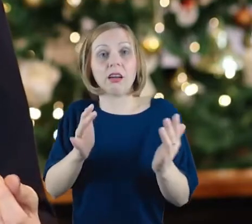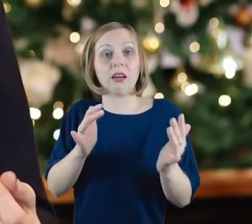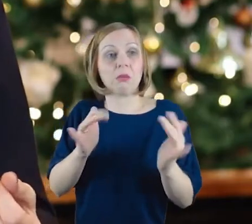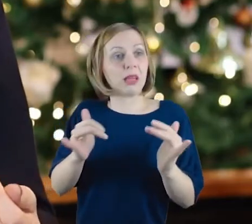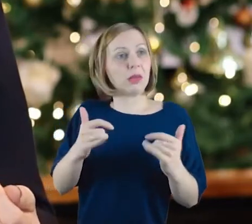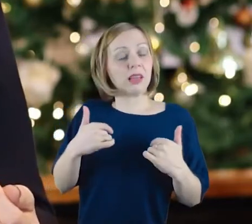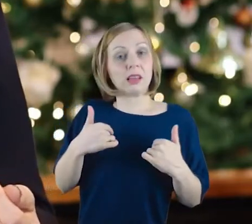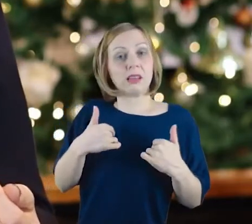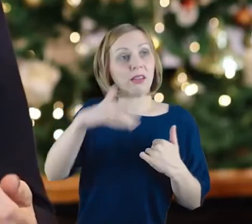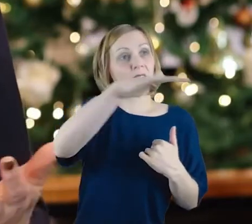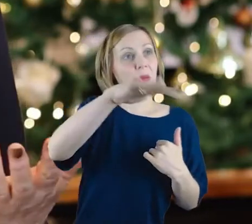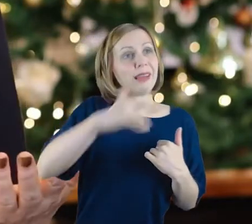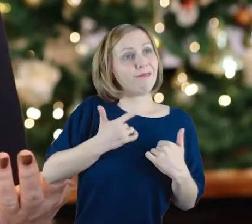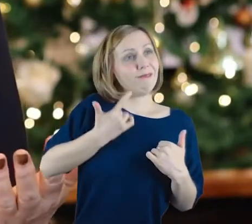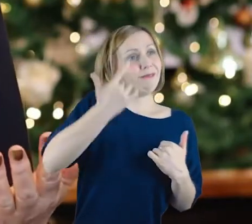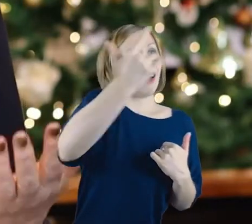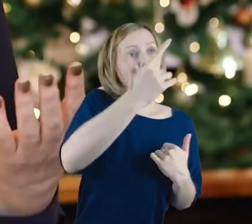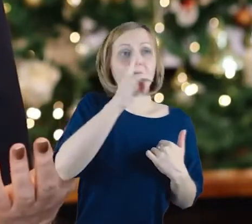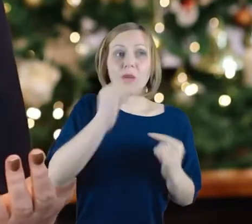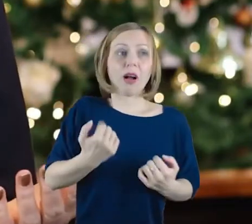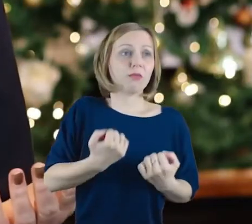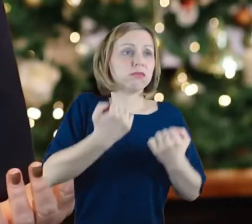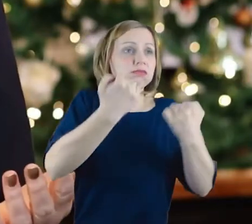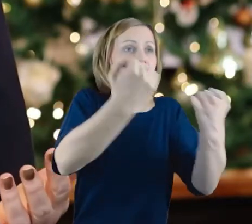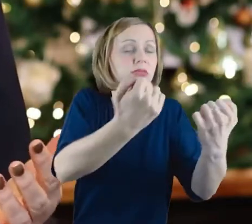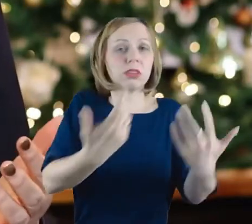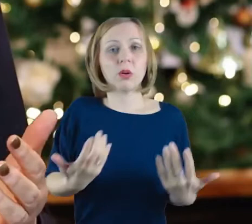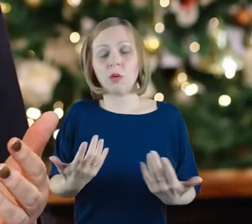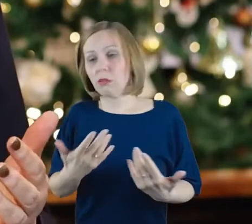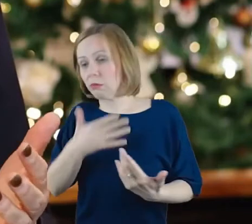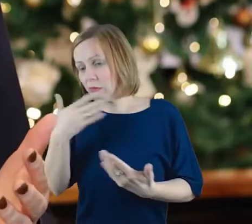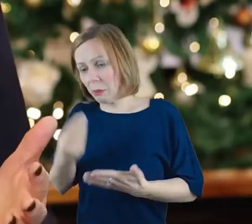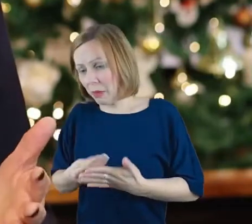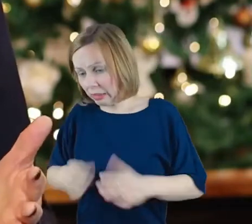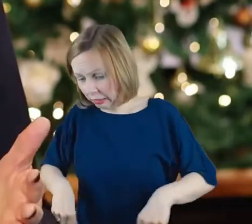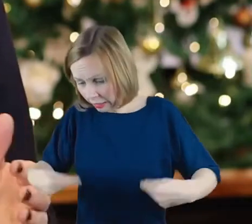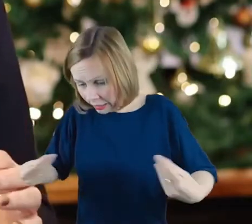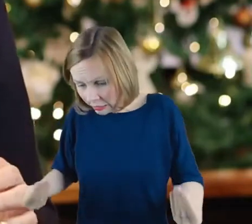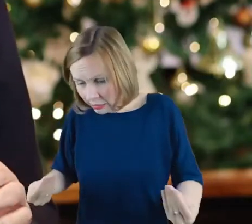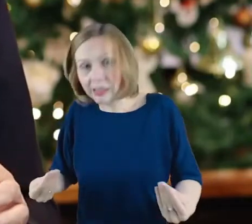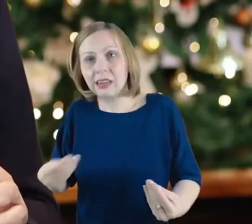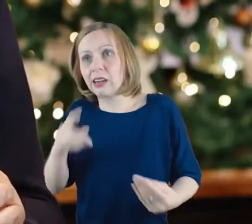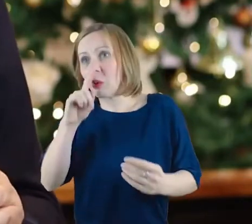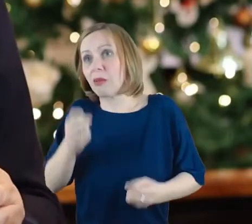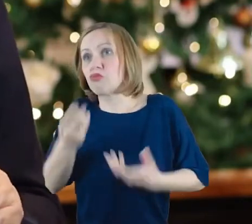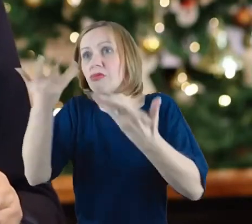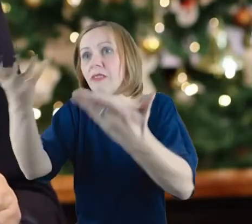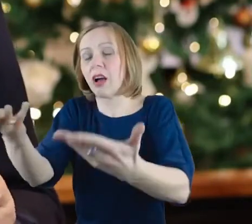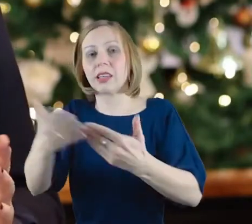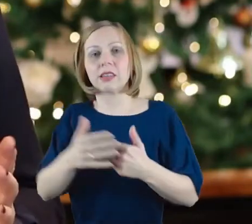you'd like to be with, or broken because financially you can't provide in the way you would want to provide, or